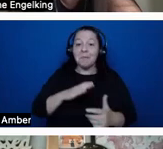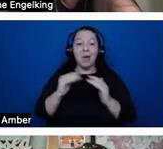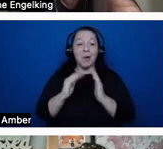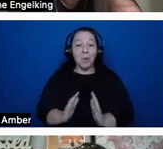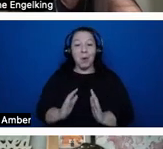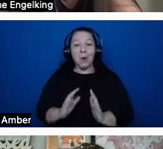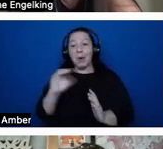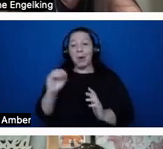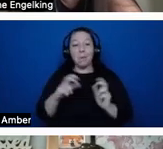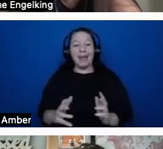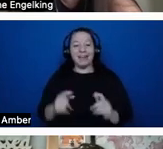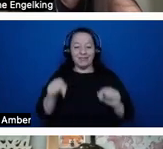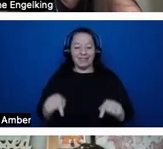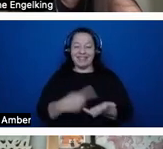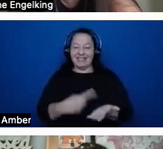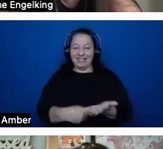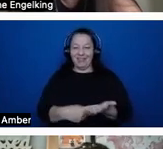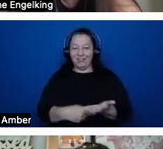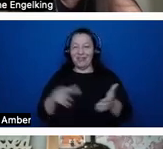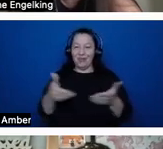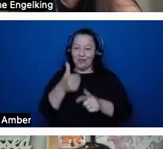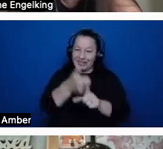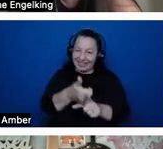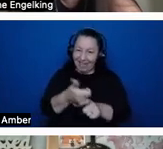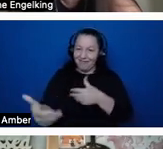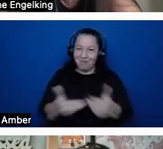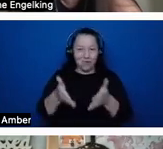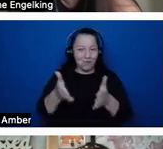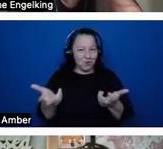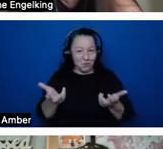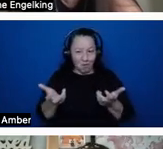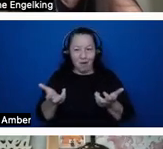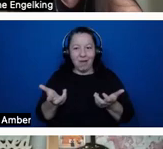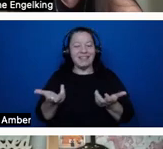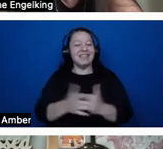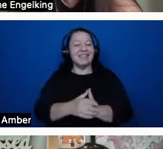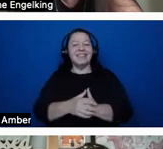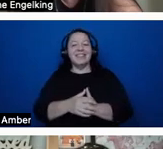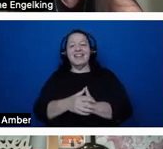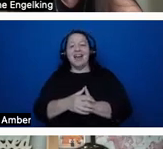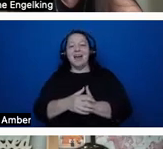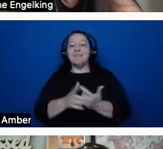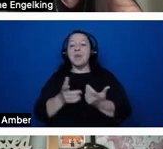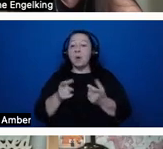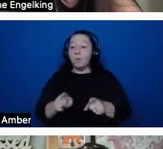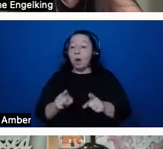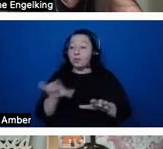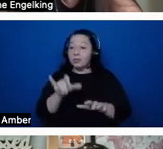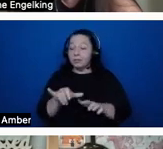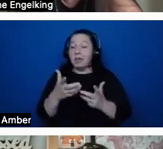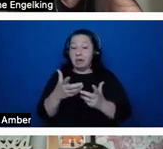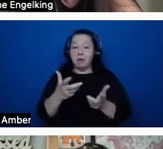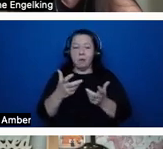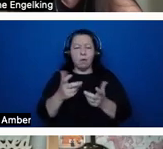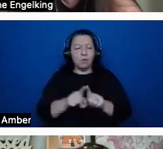this discussion to introduce herself however she would like. And as she does that, I would also like